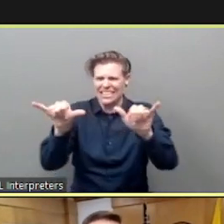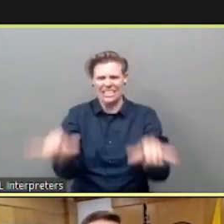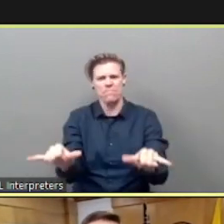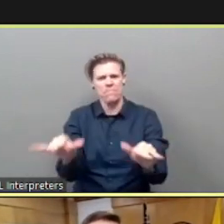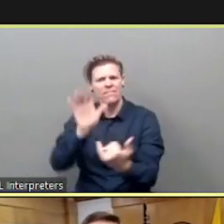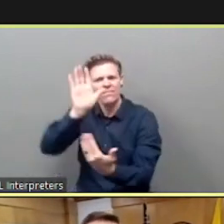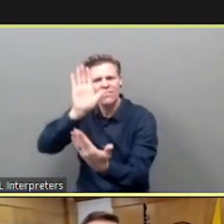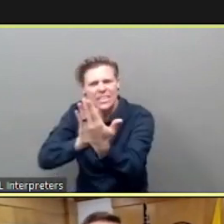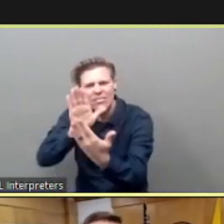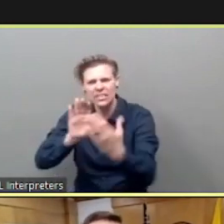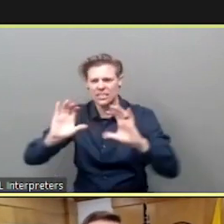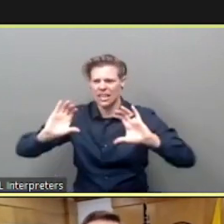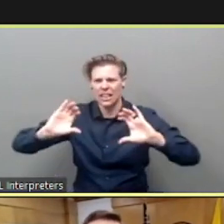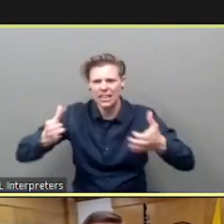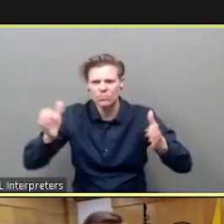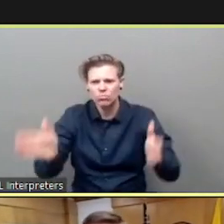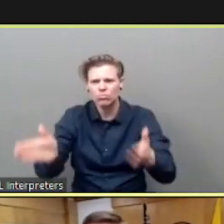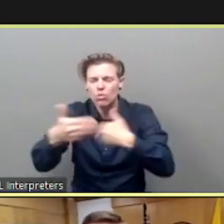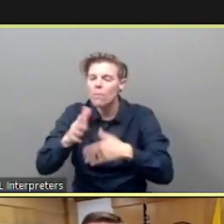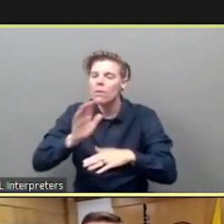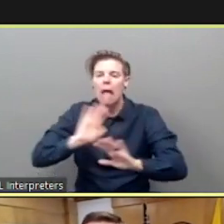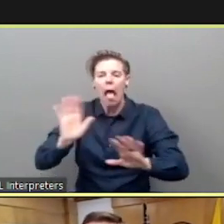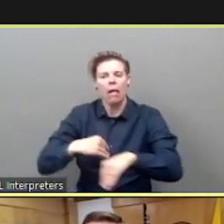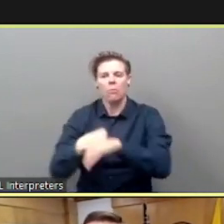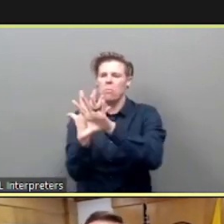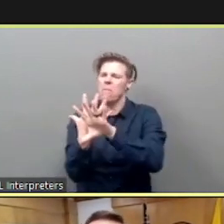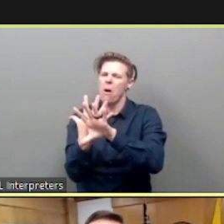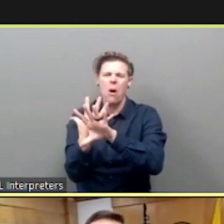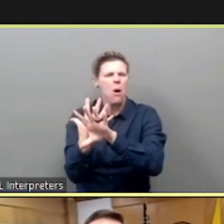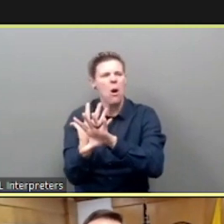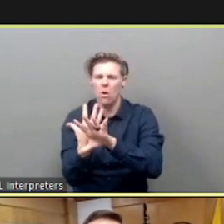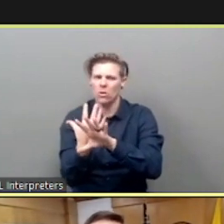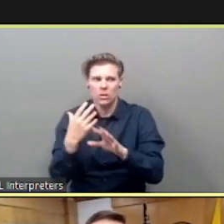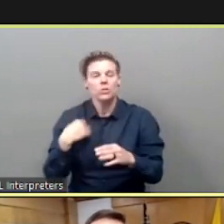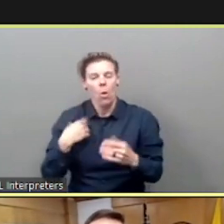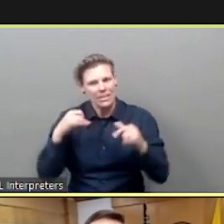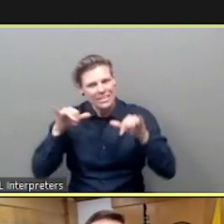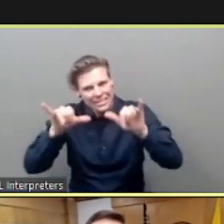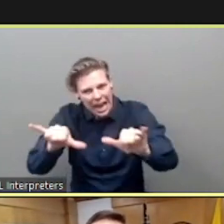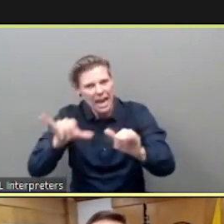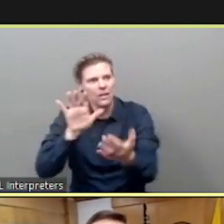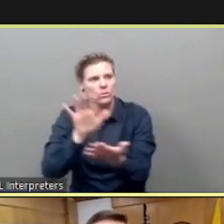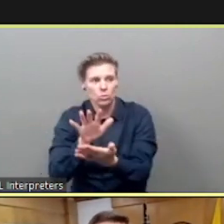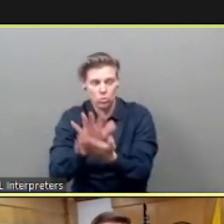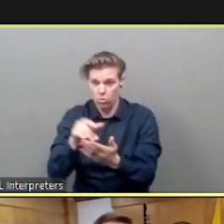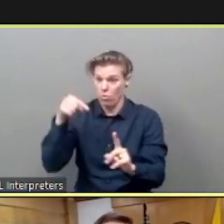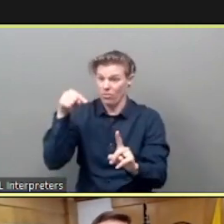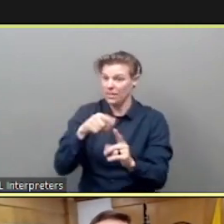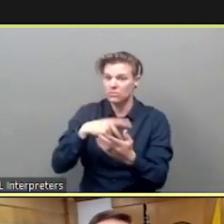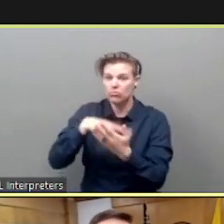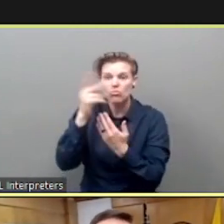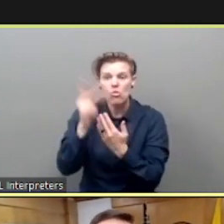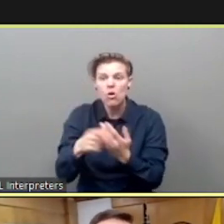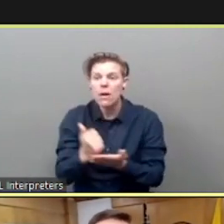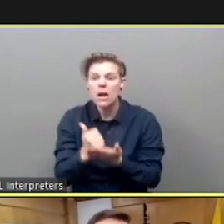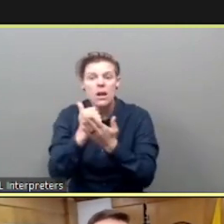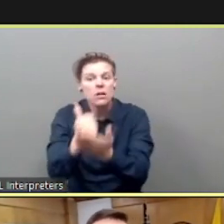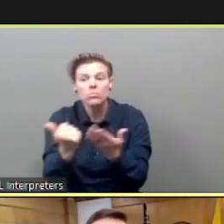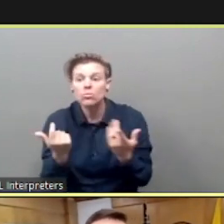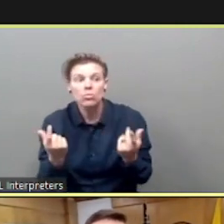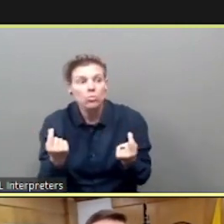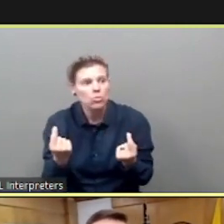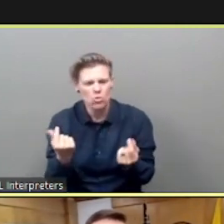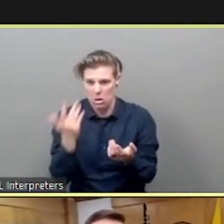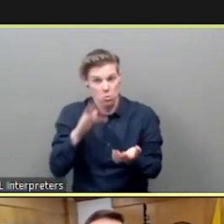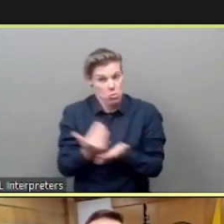can. And I'm happy to report that's working really well. This Test to Stay program is brand new, and it's going to take some time.